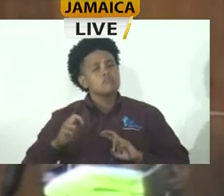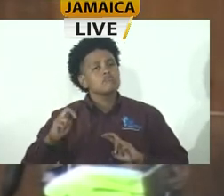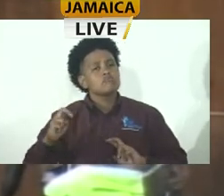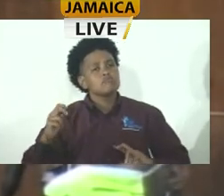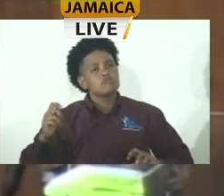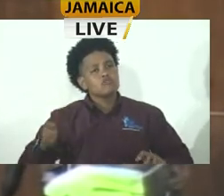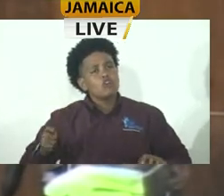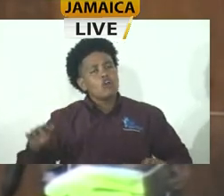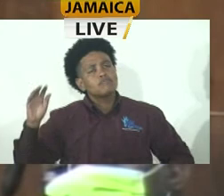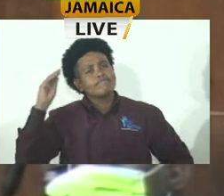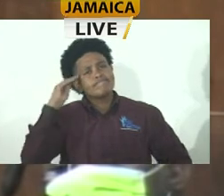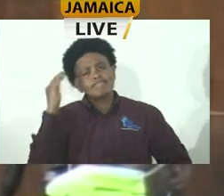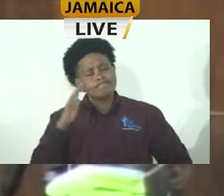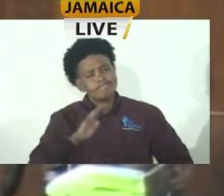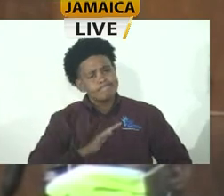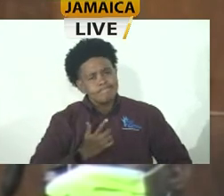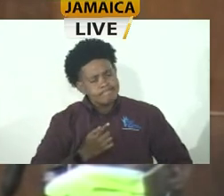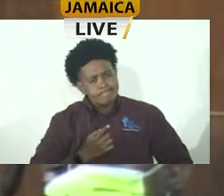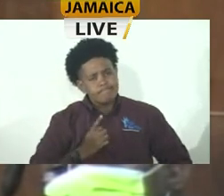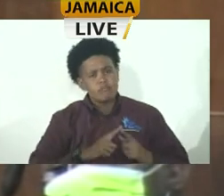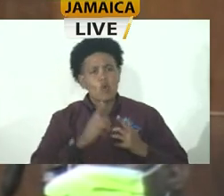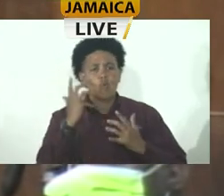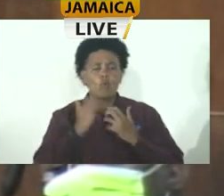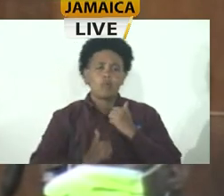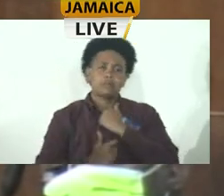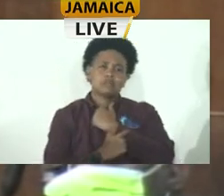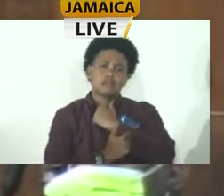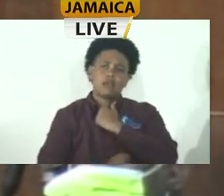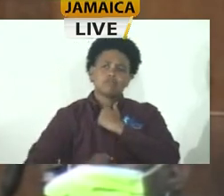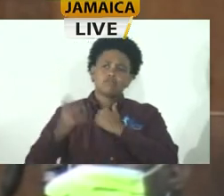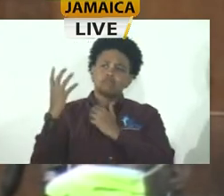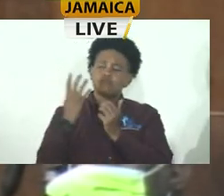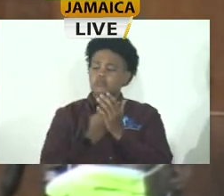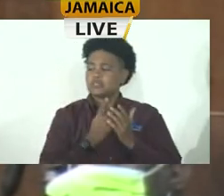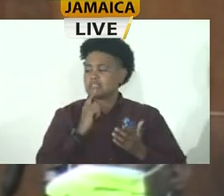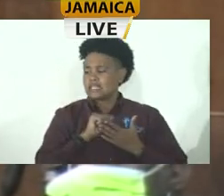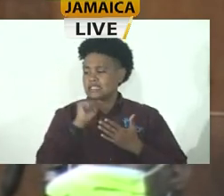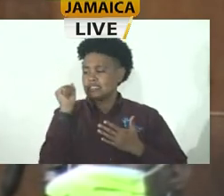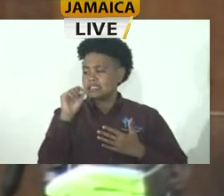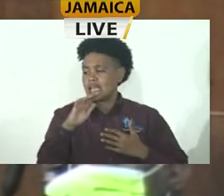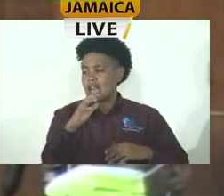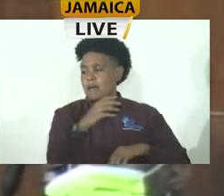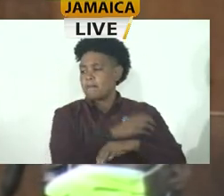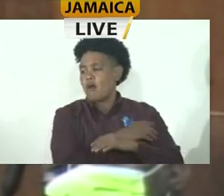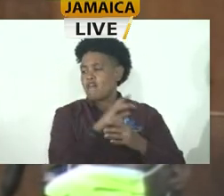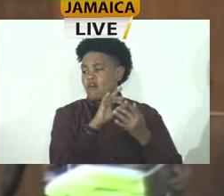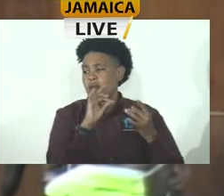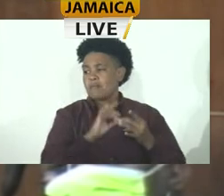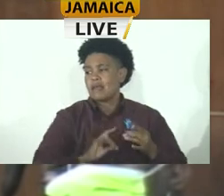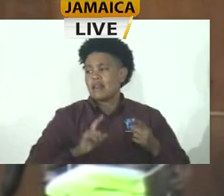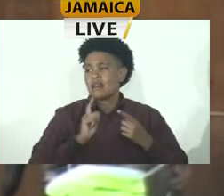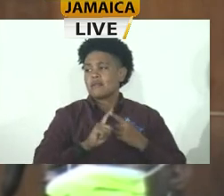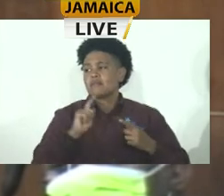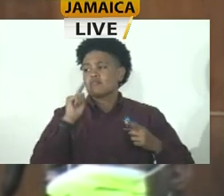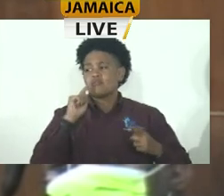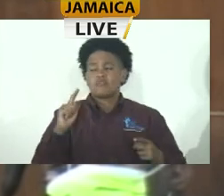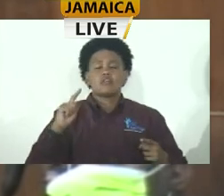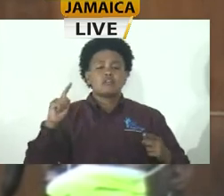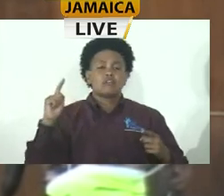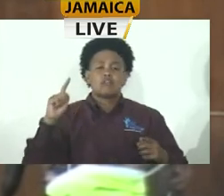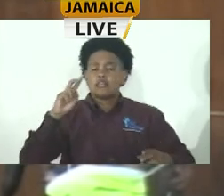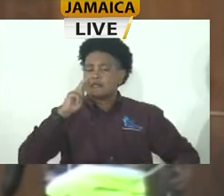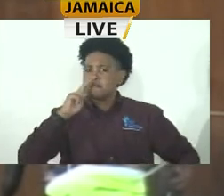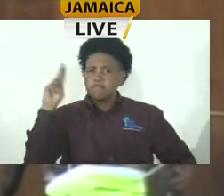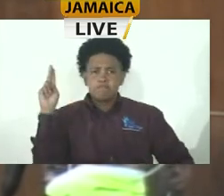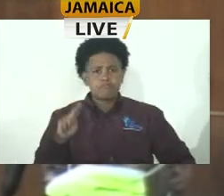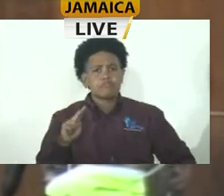cases harsh sentences that send a powerful message and an emphatic denunciation